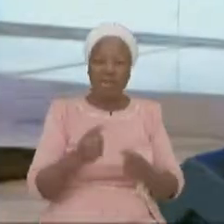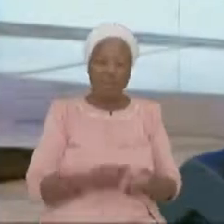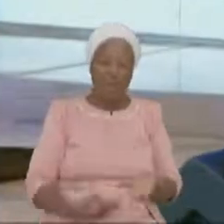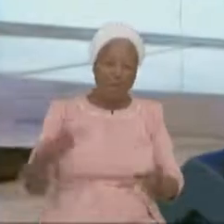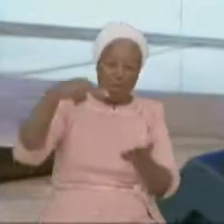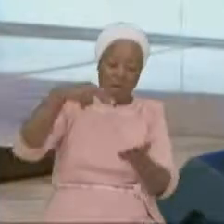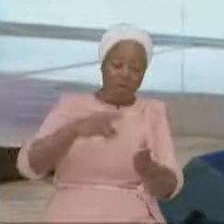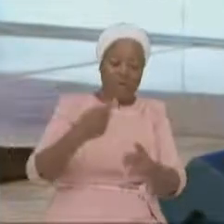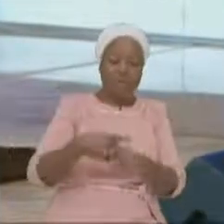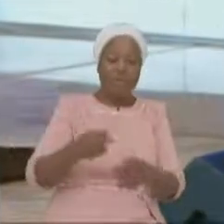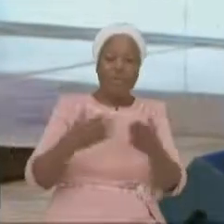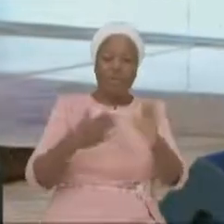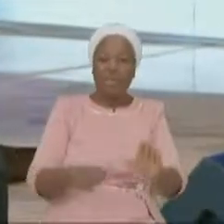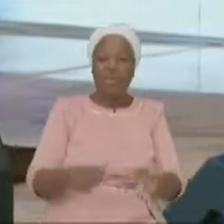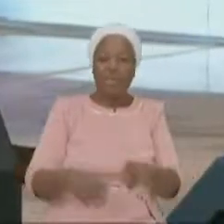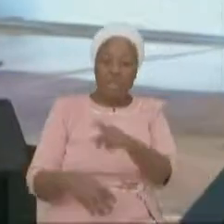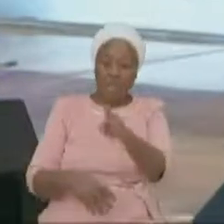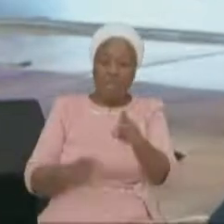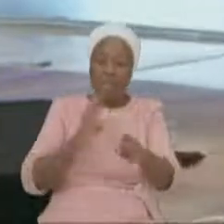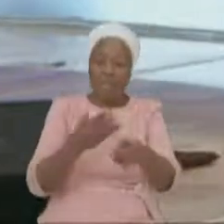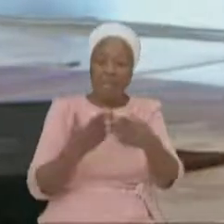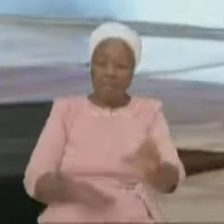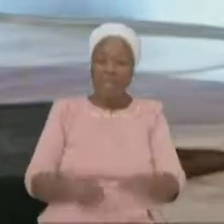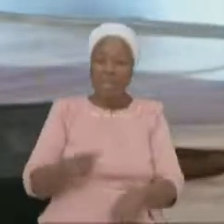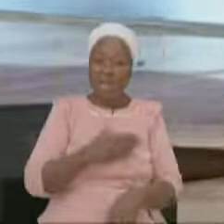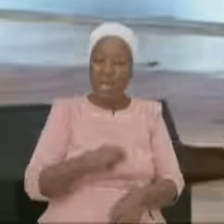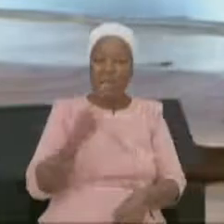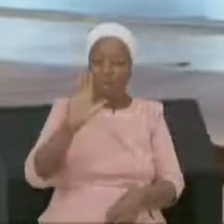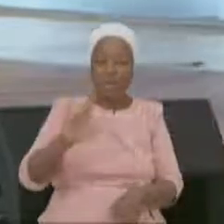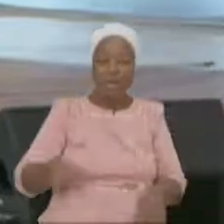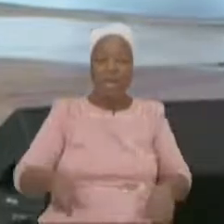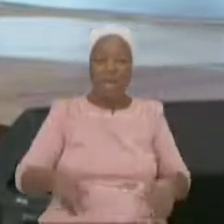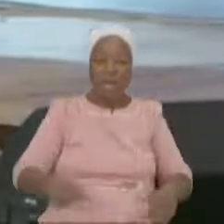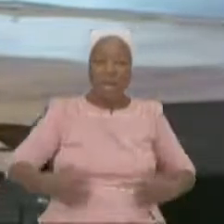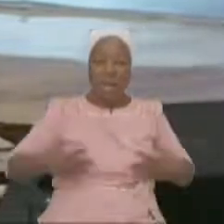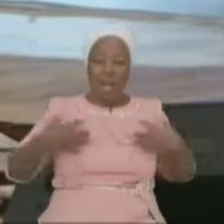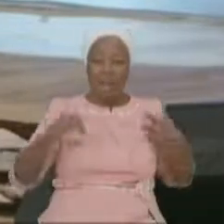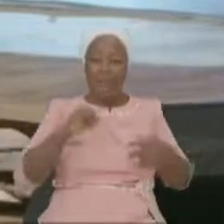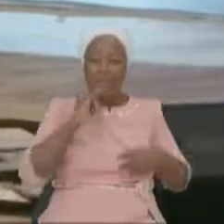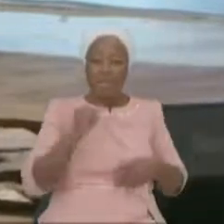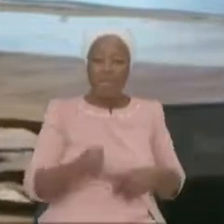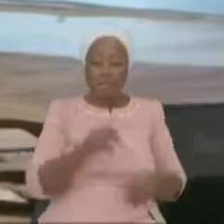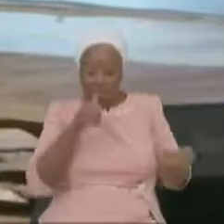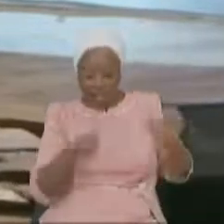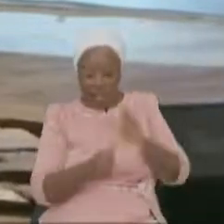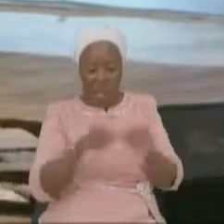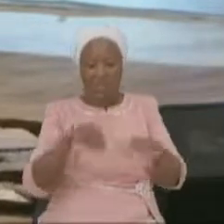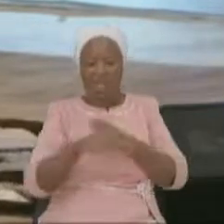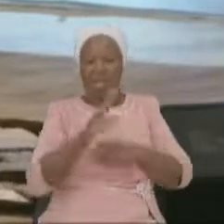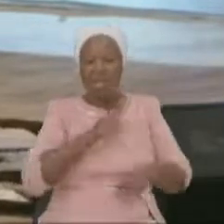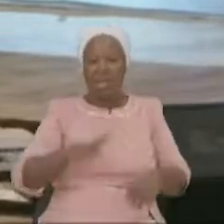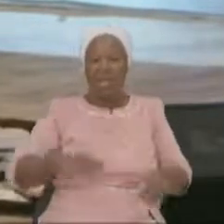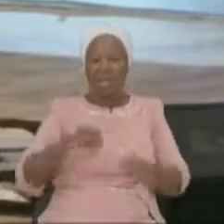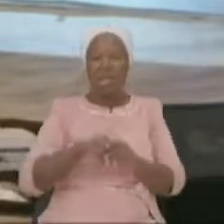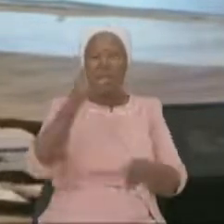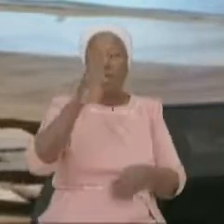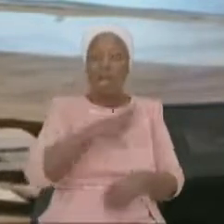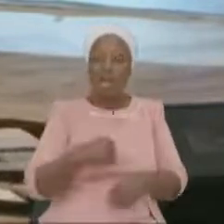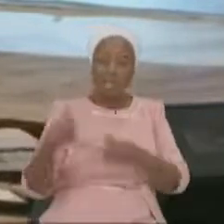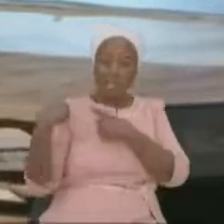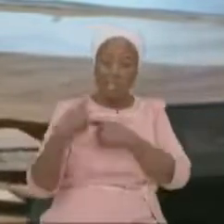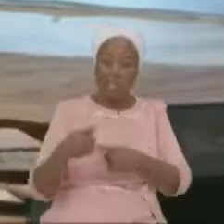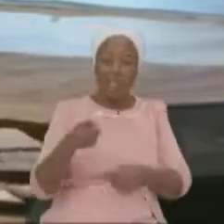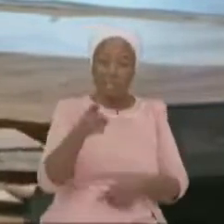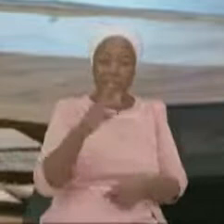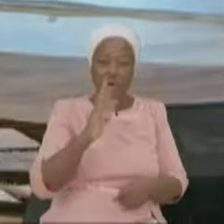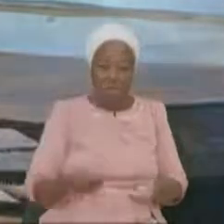the dead. You are dead, and your life is seen with Christ in God. And now, since you are